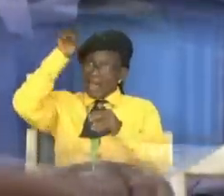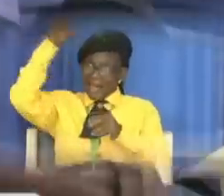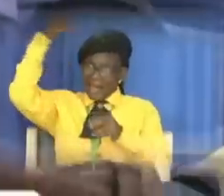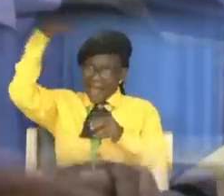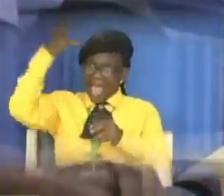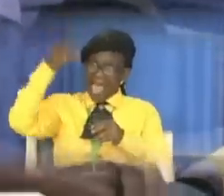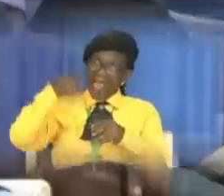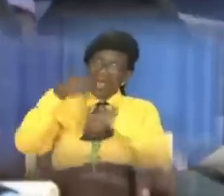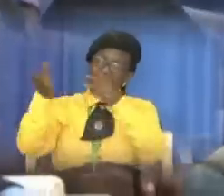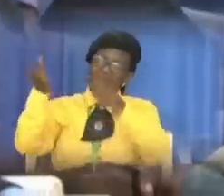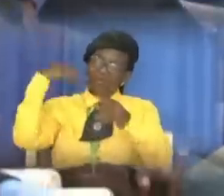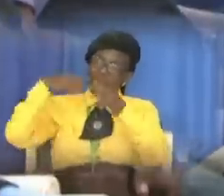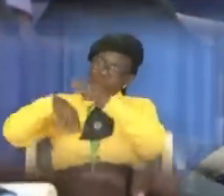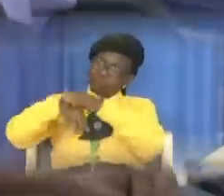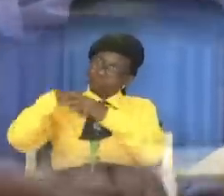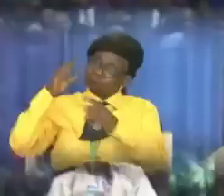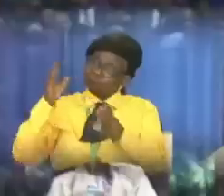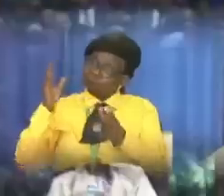What will you do?